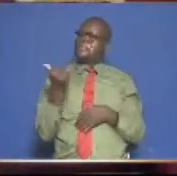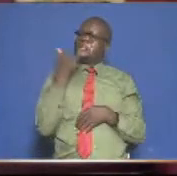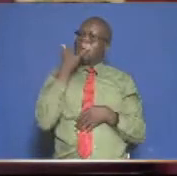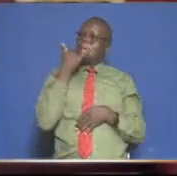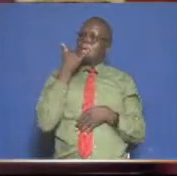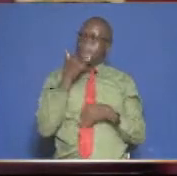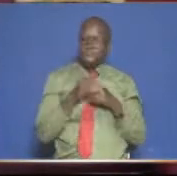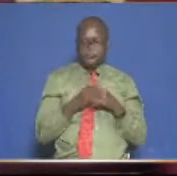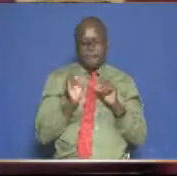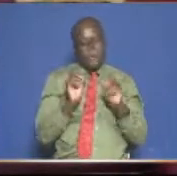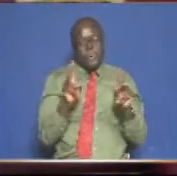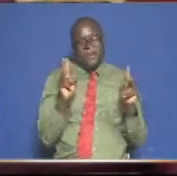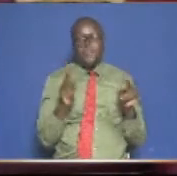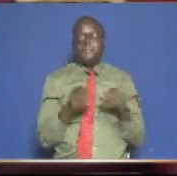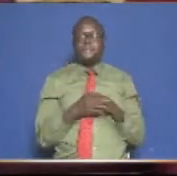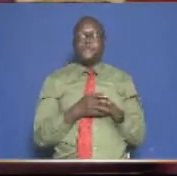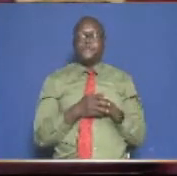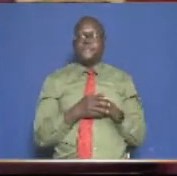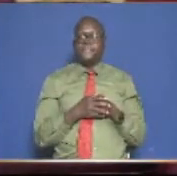Okay.